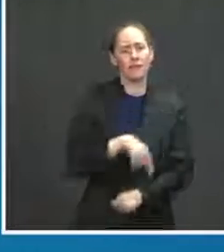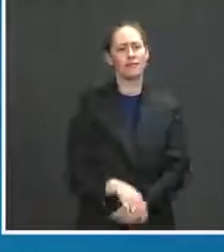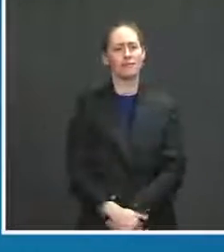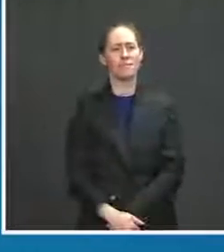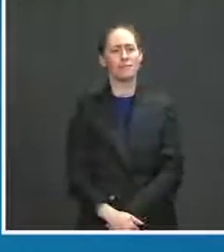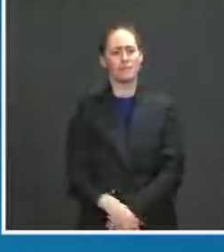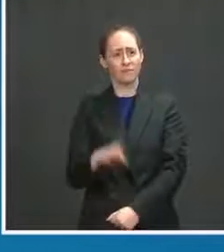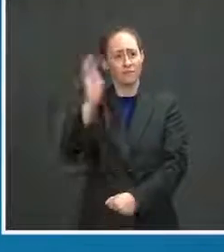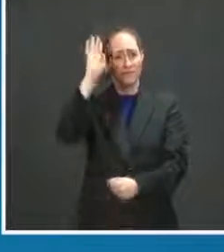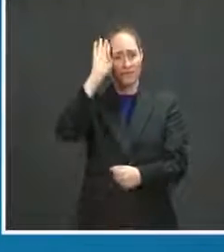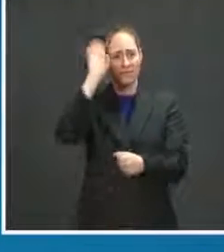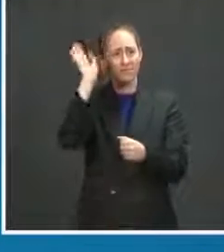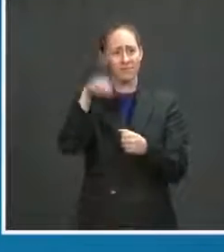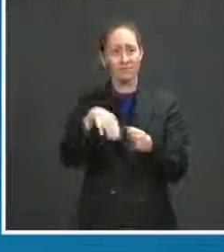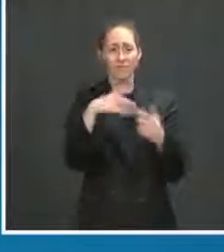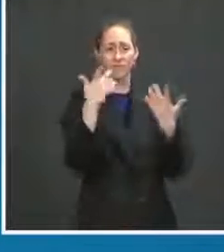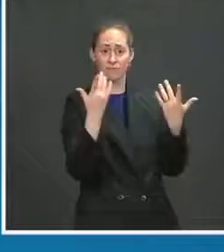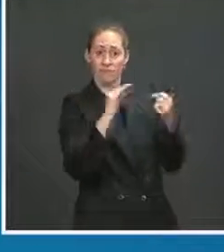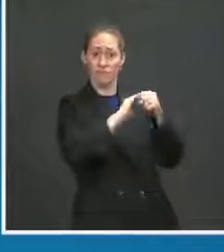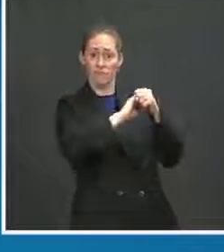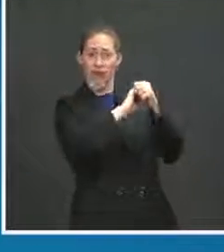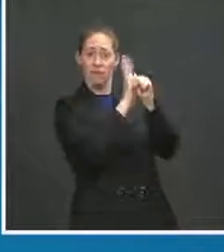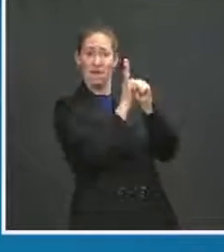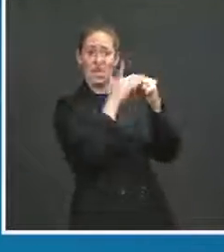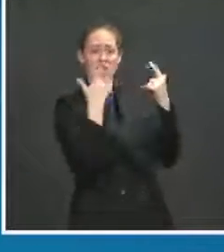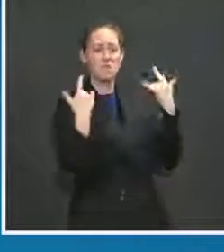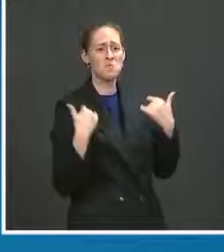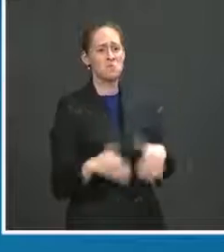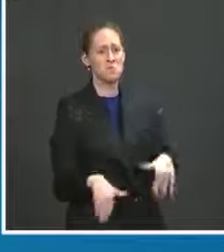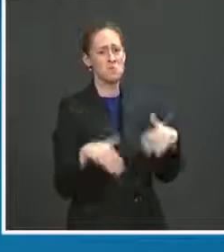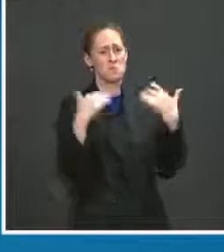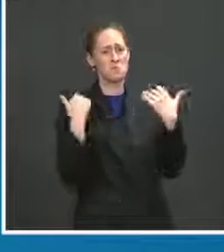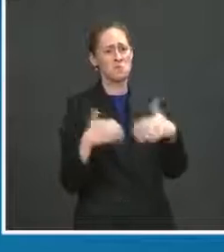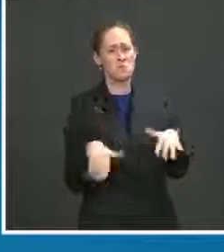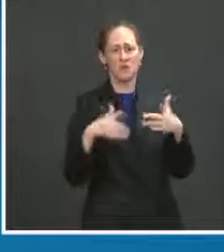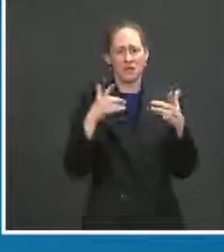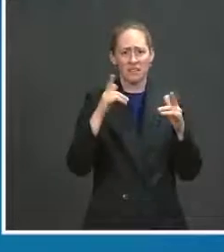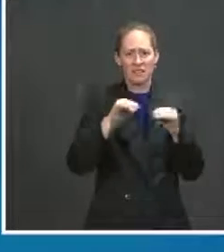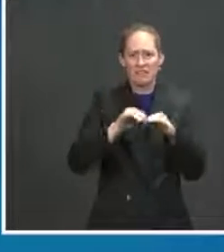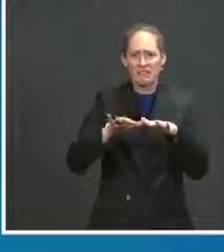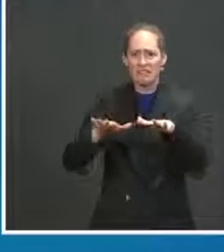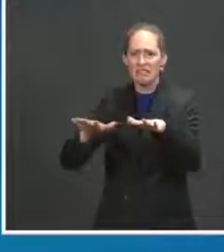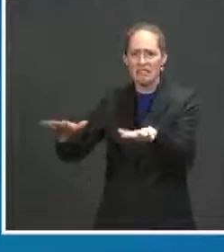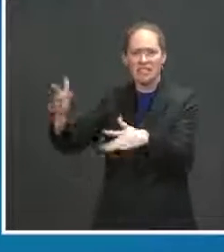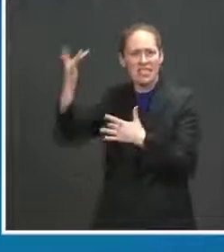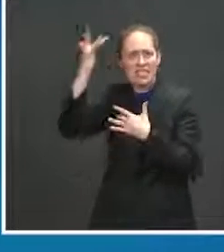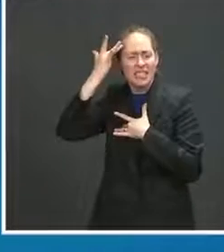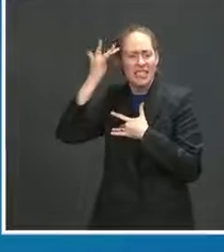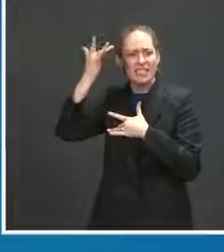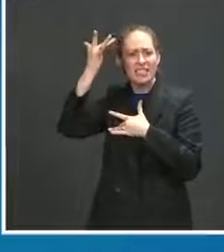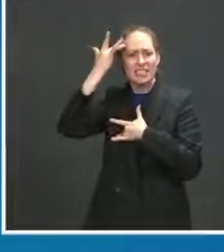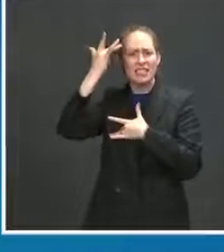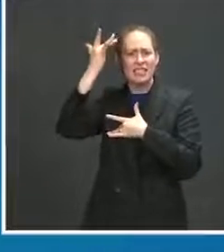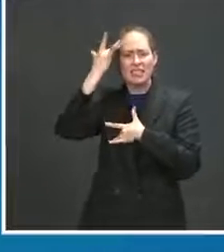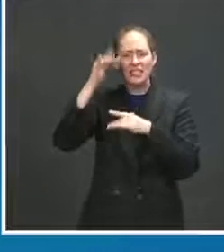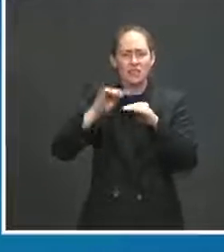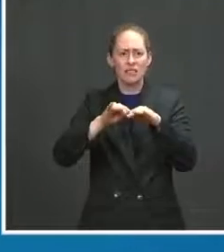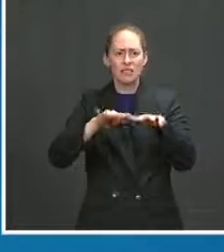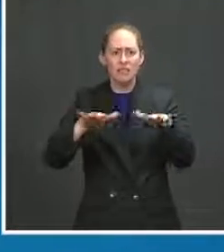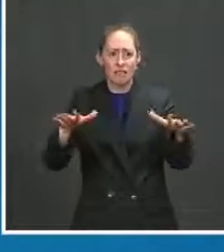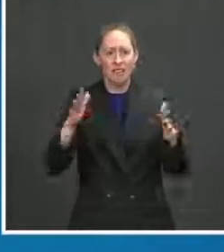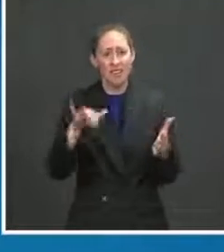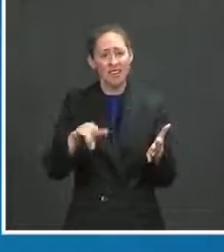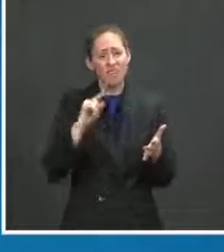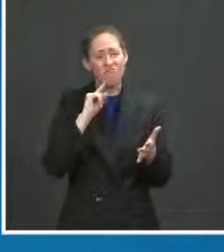threats like pandemics and infectious diseases are yet another threat in this era,